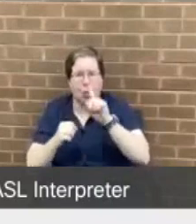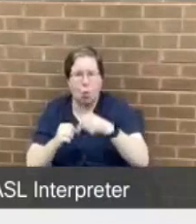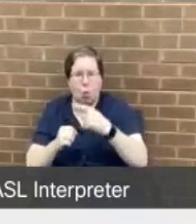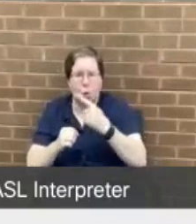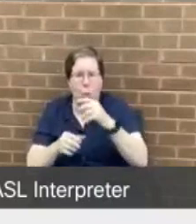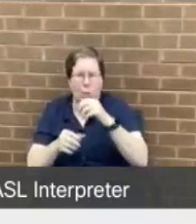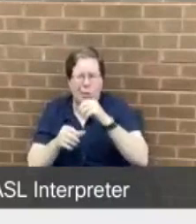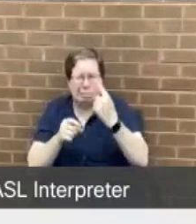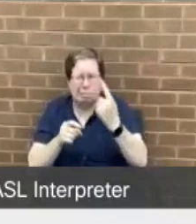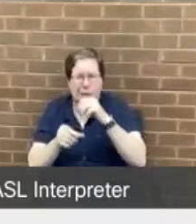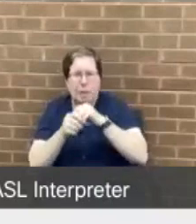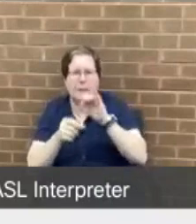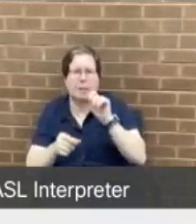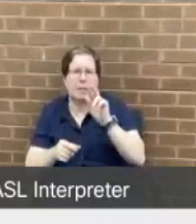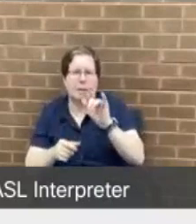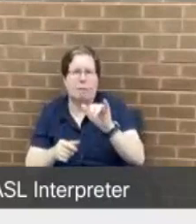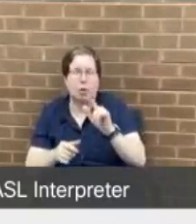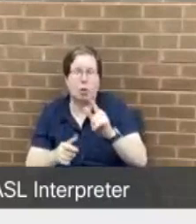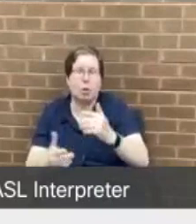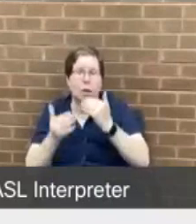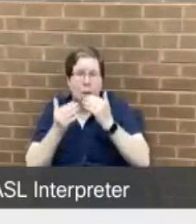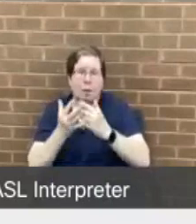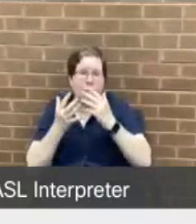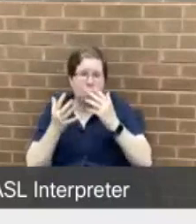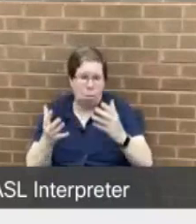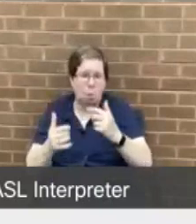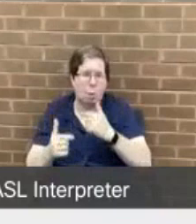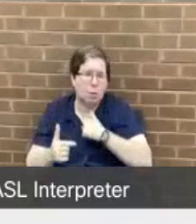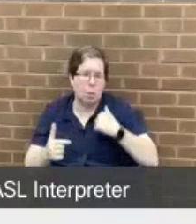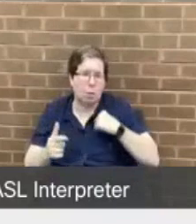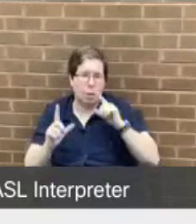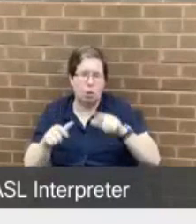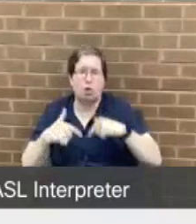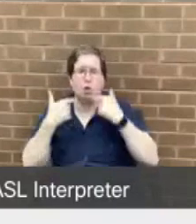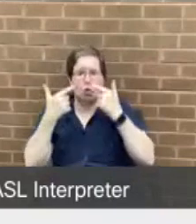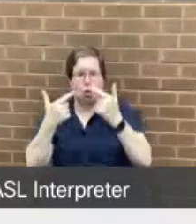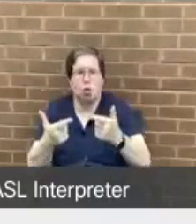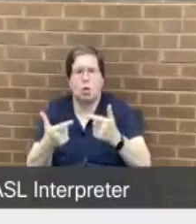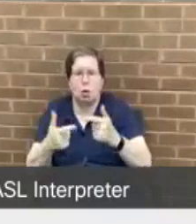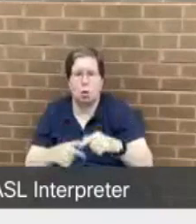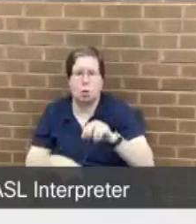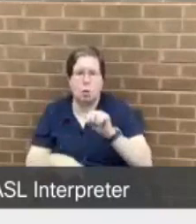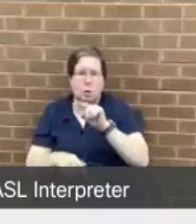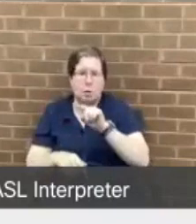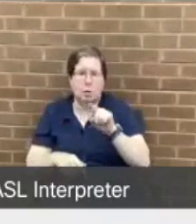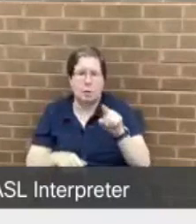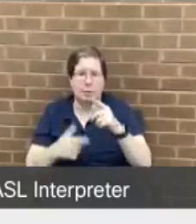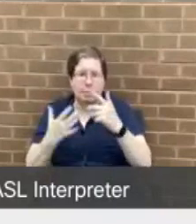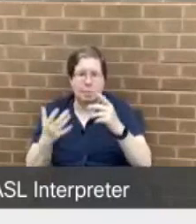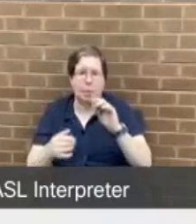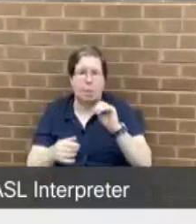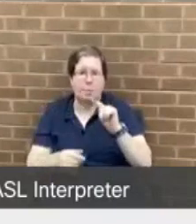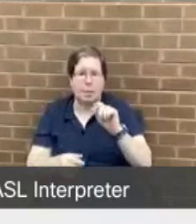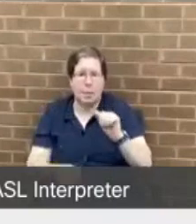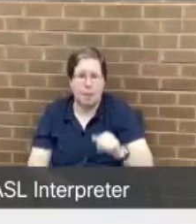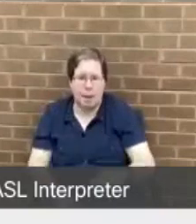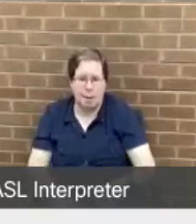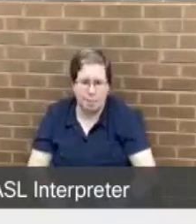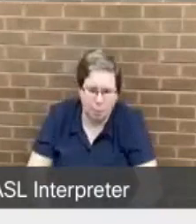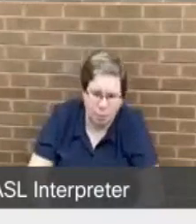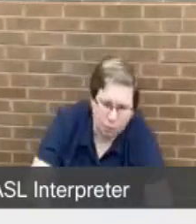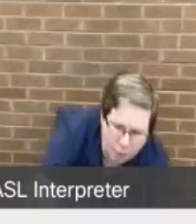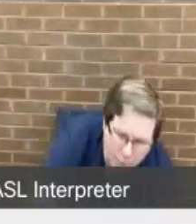inventory. Thank you very much. And with that, I would like to turn it over to Holly Arnold at MTA.